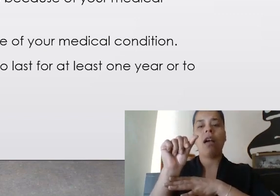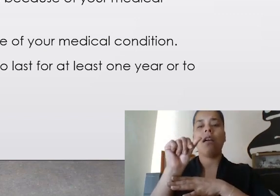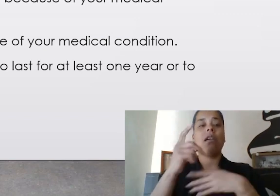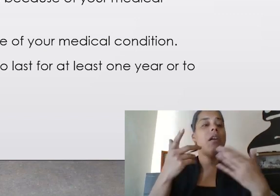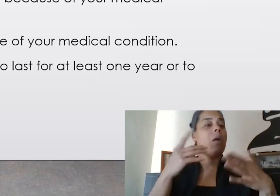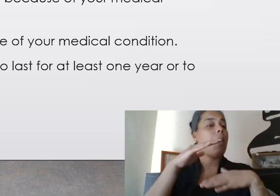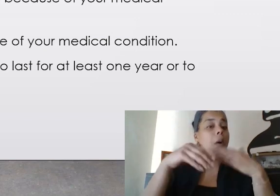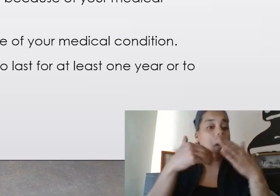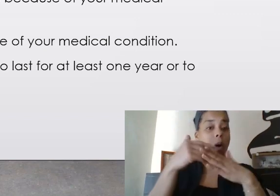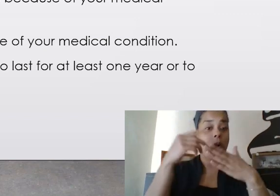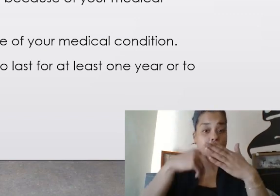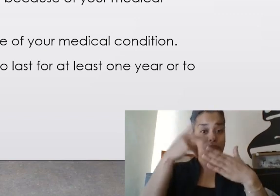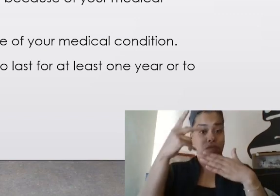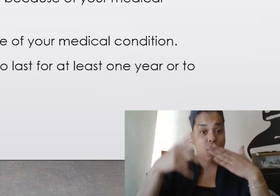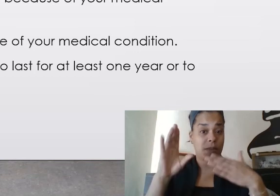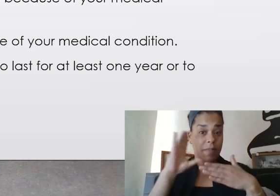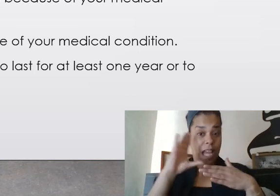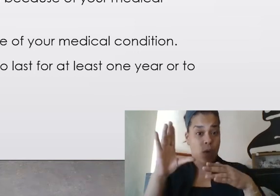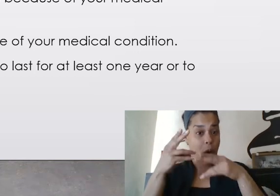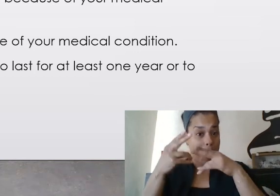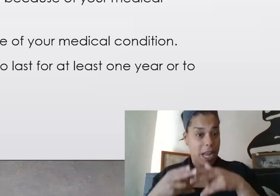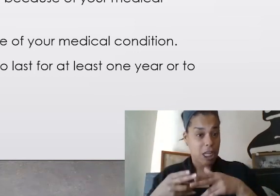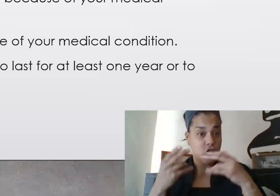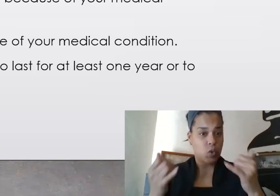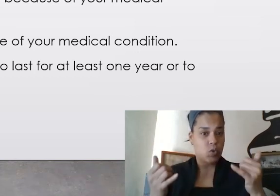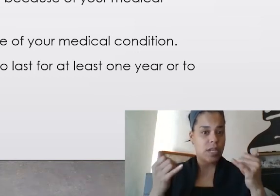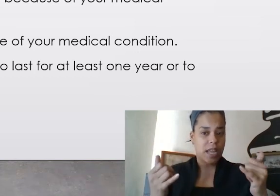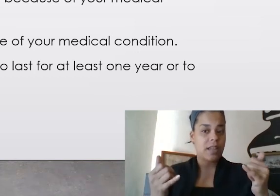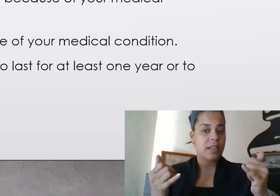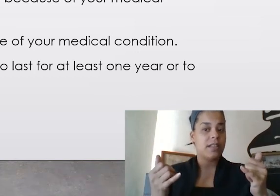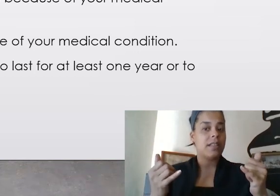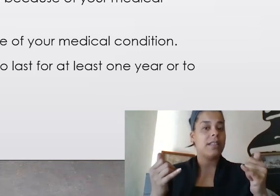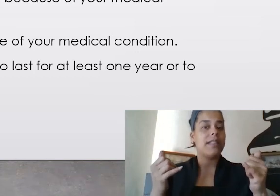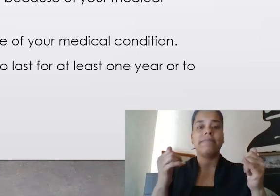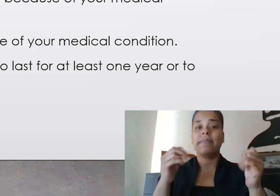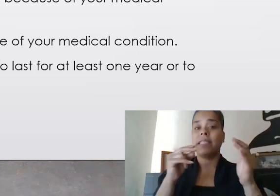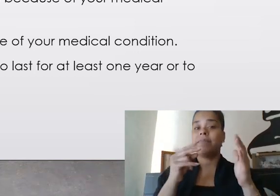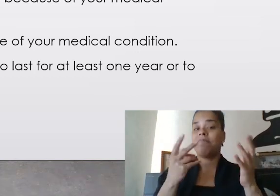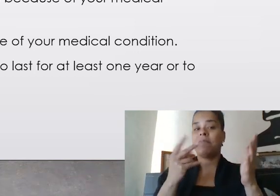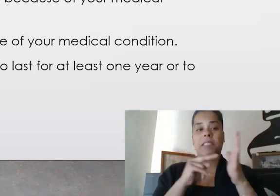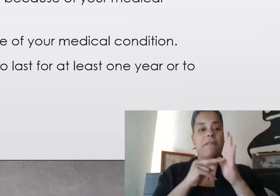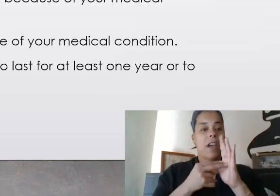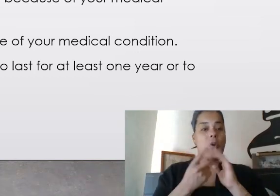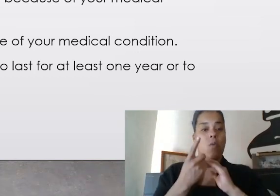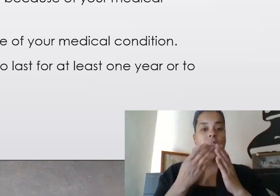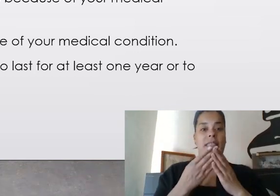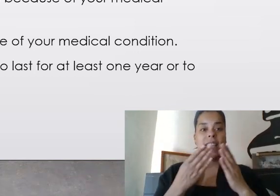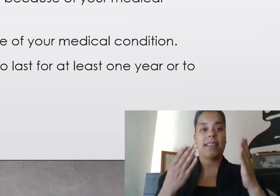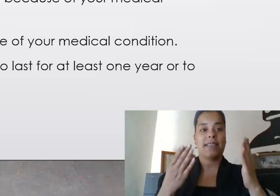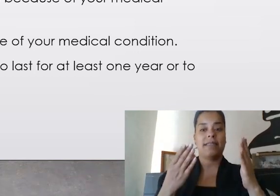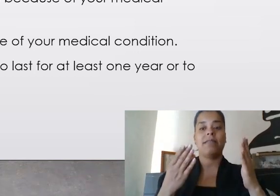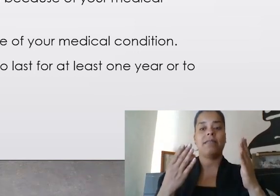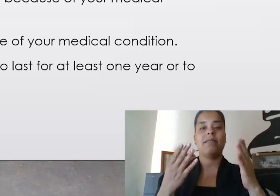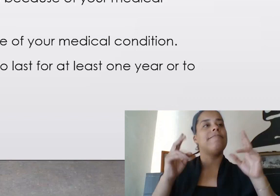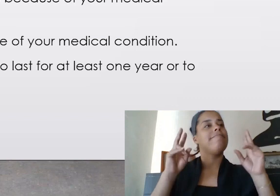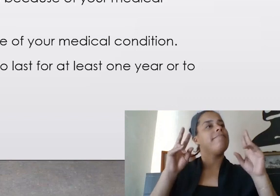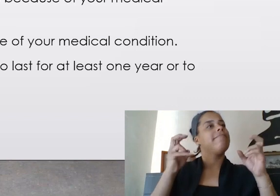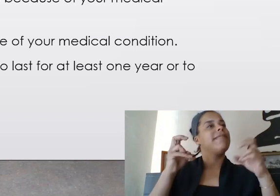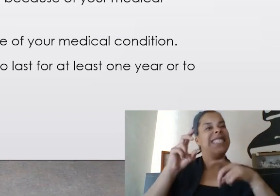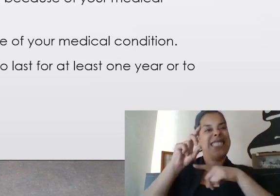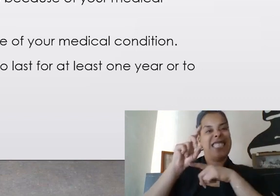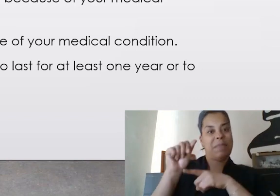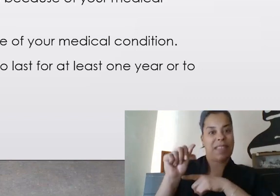programs that I'm going to be mentioning today is defined by one thing, the definition of having a disability.